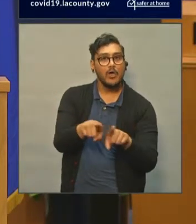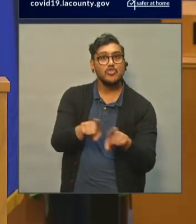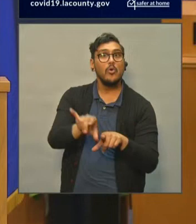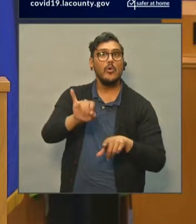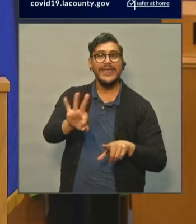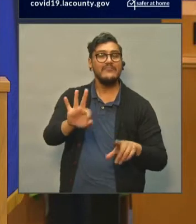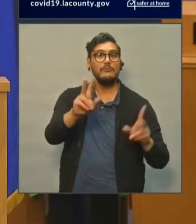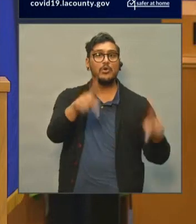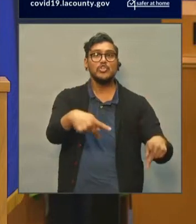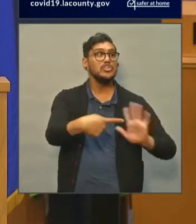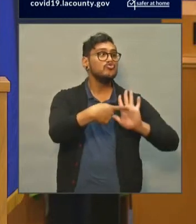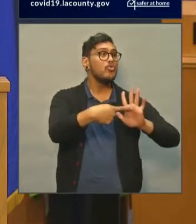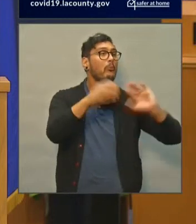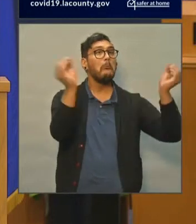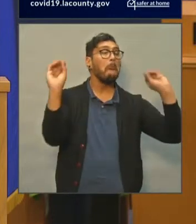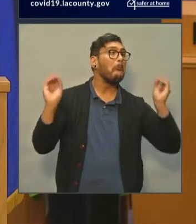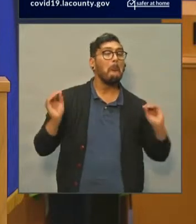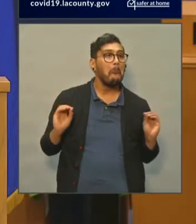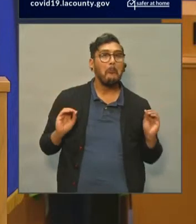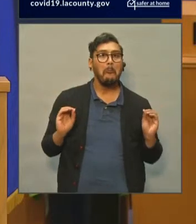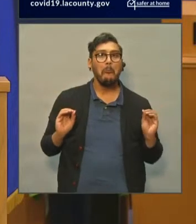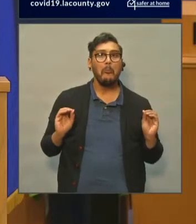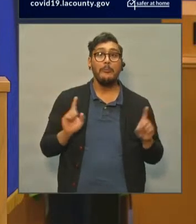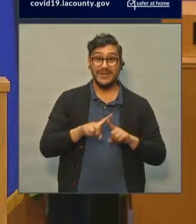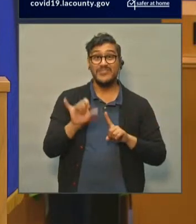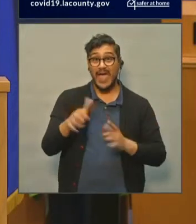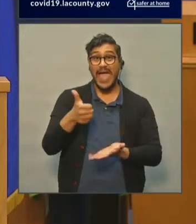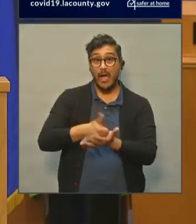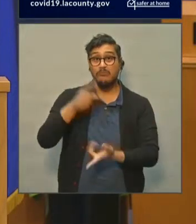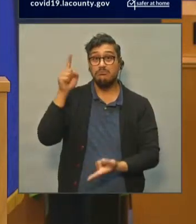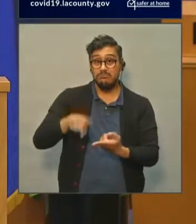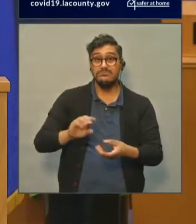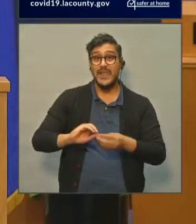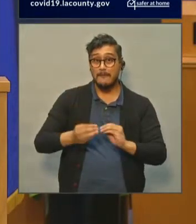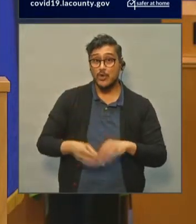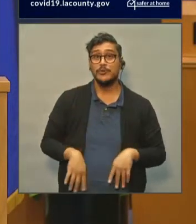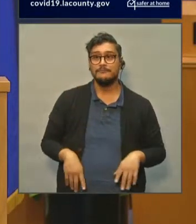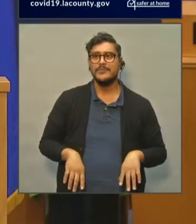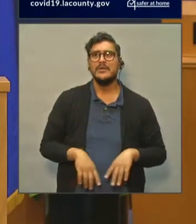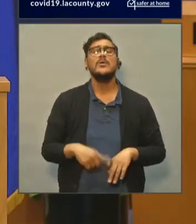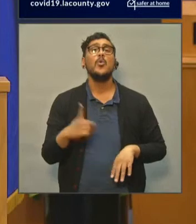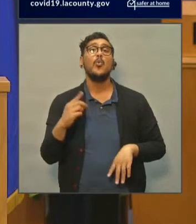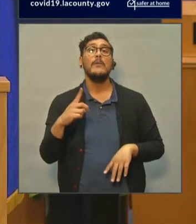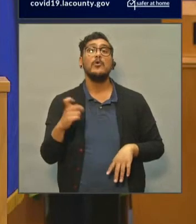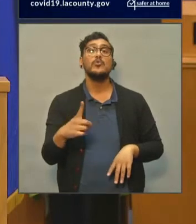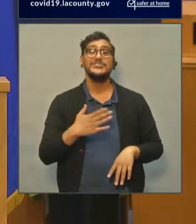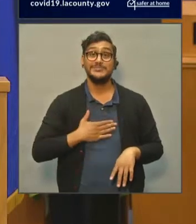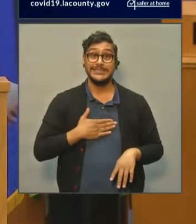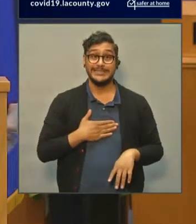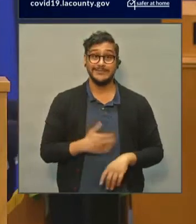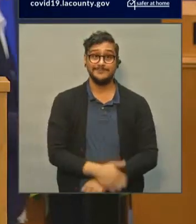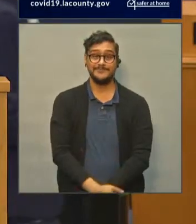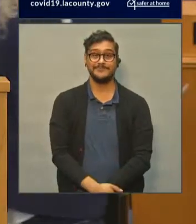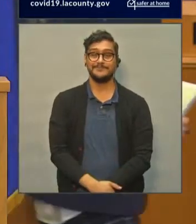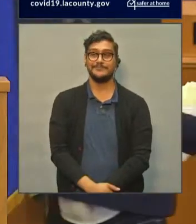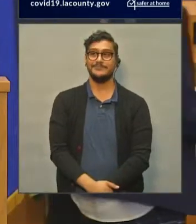the rates of infections in our nursing homes. But thank you very much for that question. And we have time for one more question.